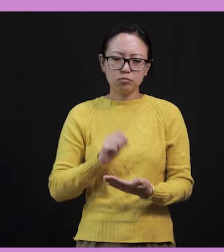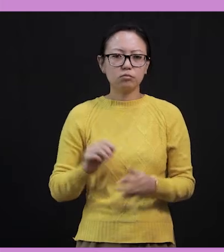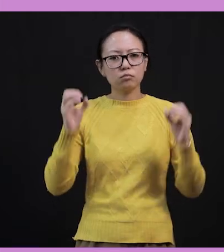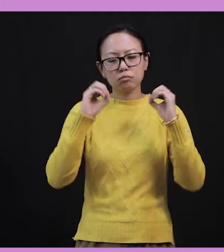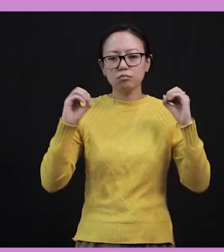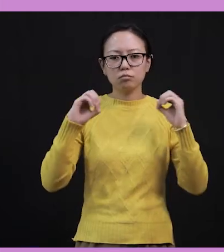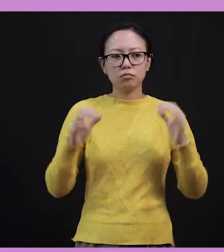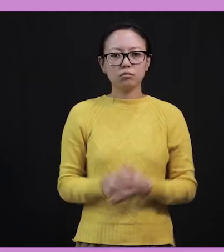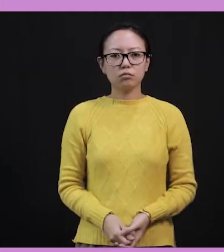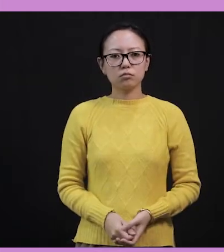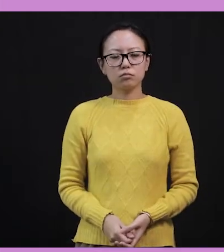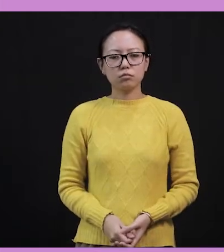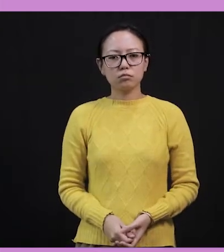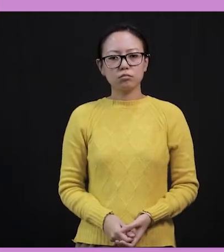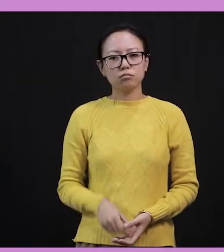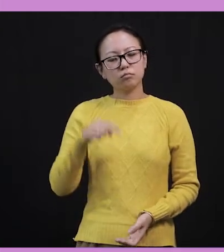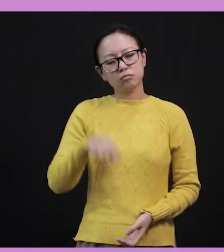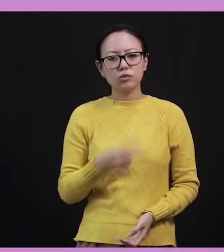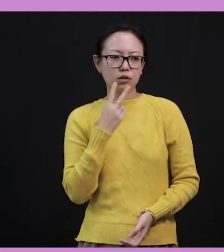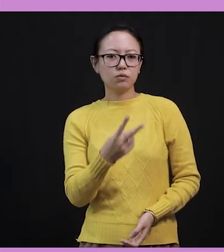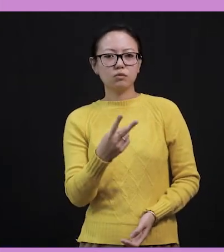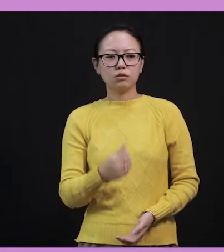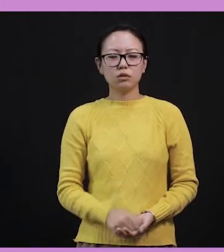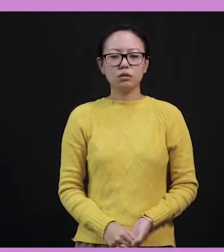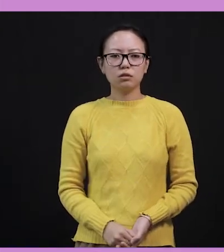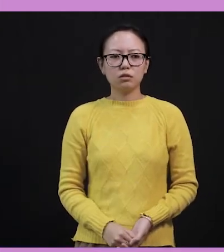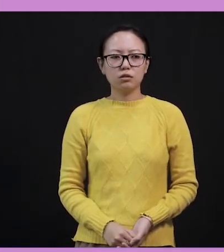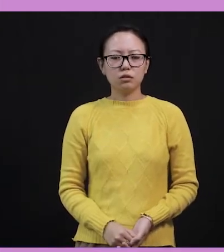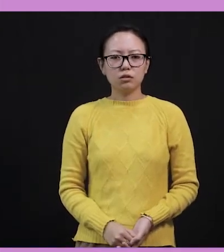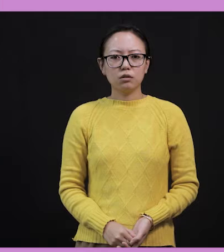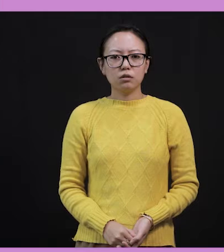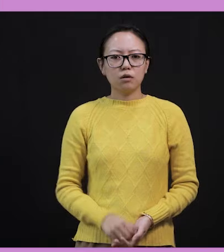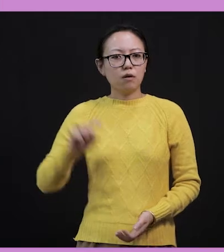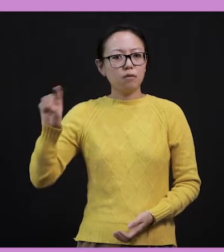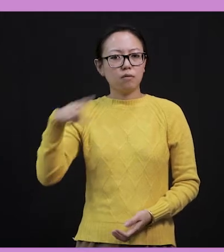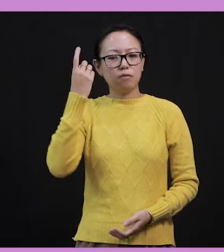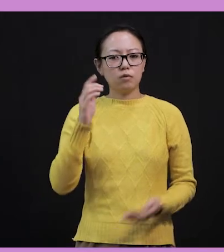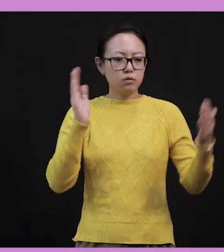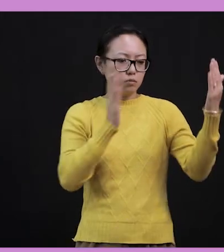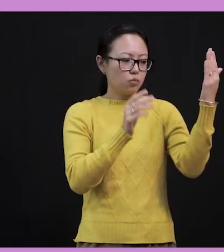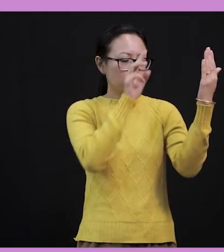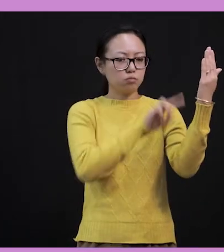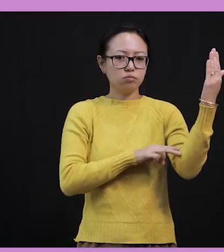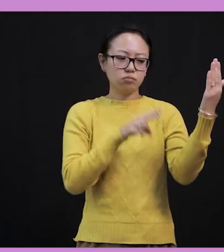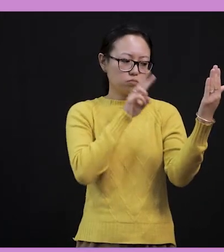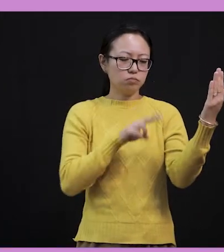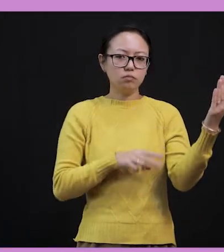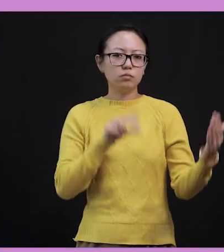or maybe it's the same. So let's find out. So what I'm going to do is I'm going to first read out the poem for